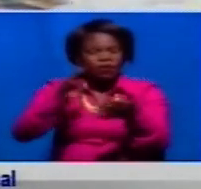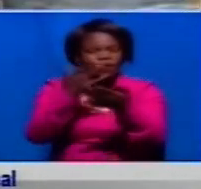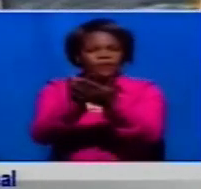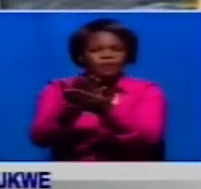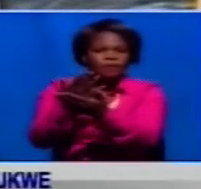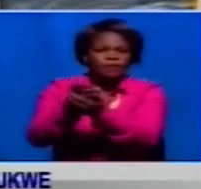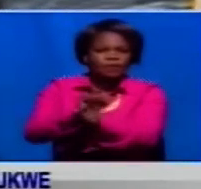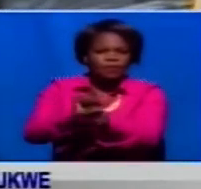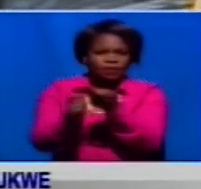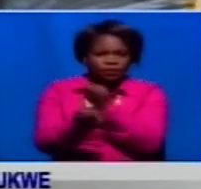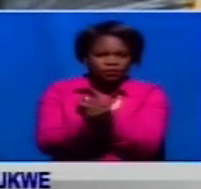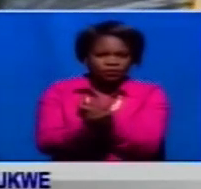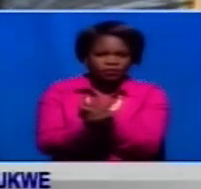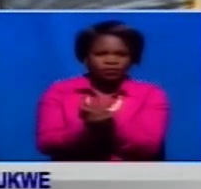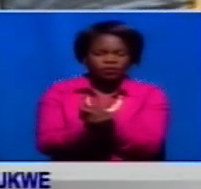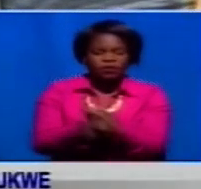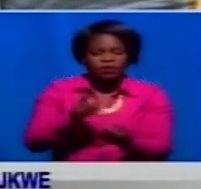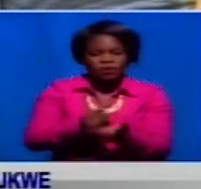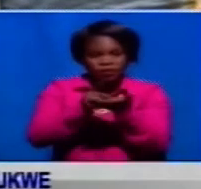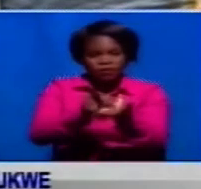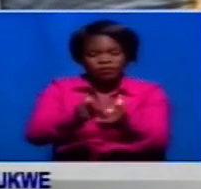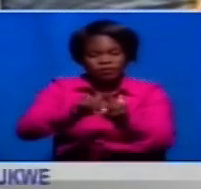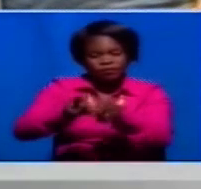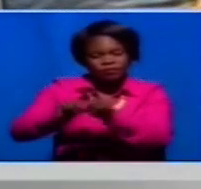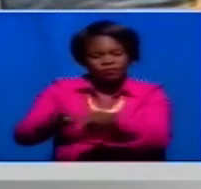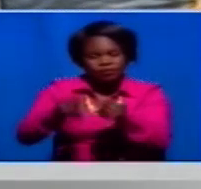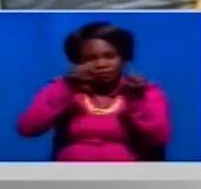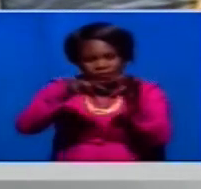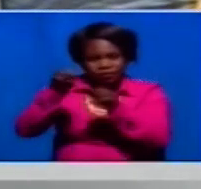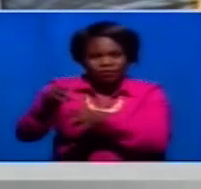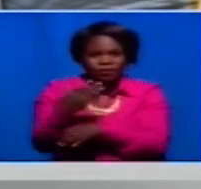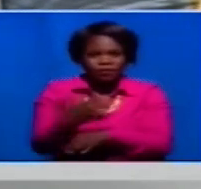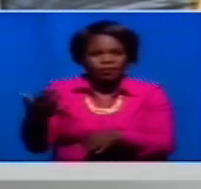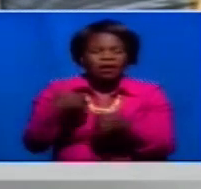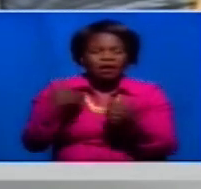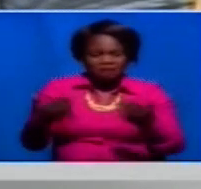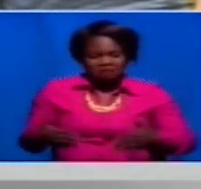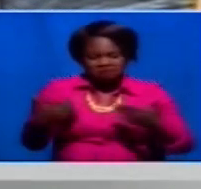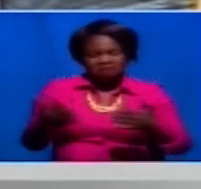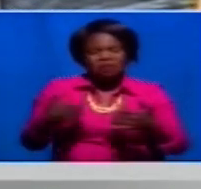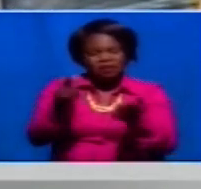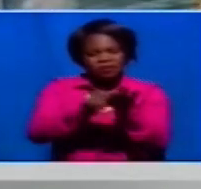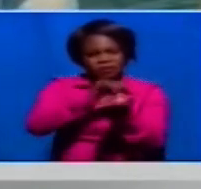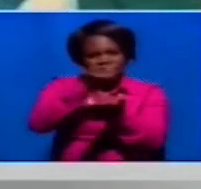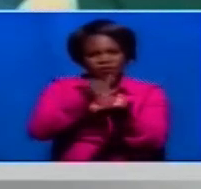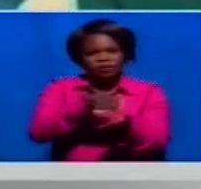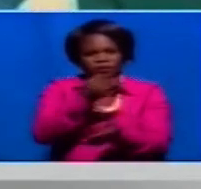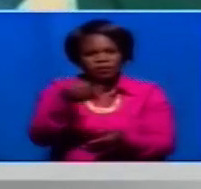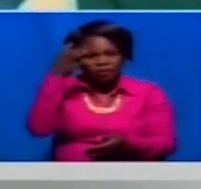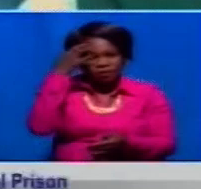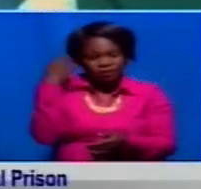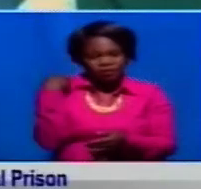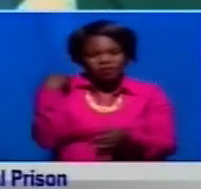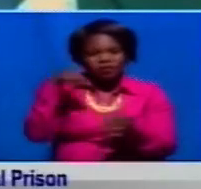reforms. The donation of assorted electrical appliances has also cheered Lusaka Central Correctional Facility Officer in